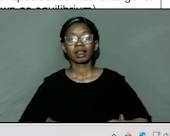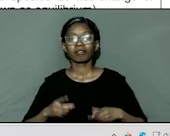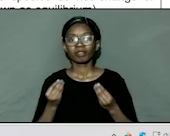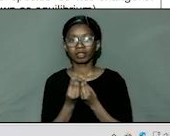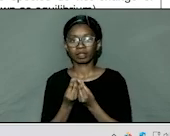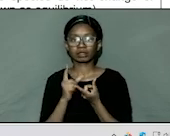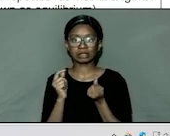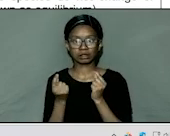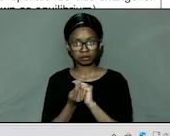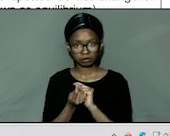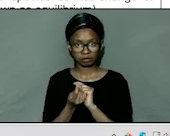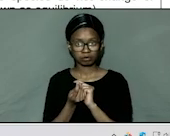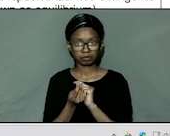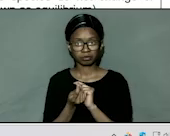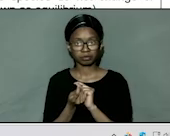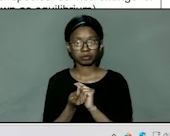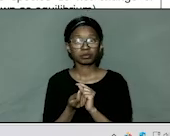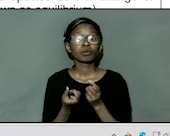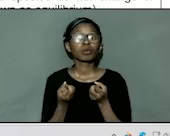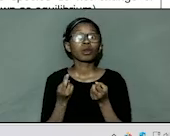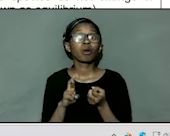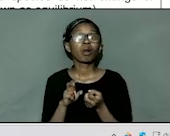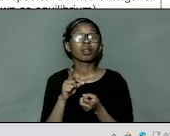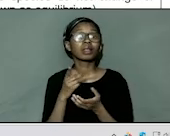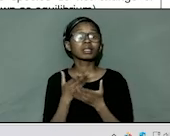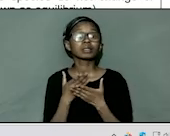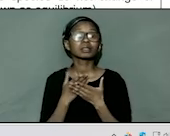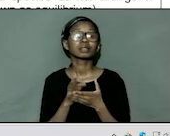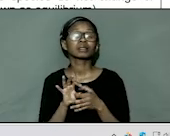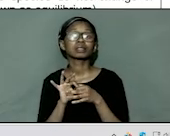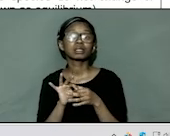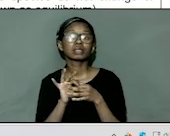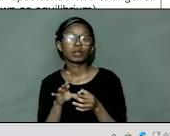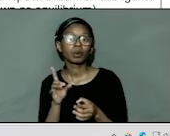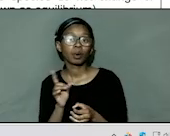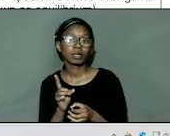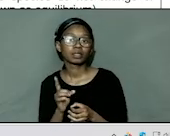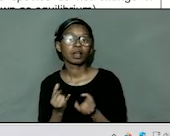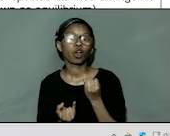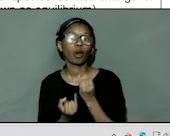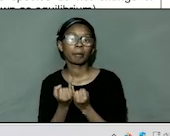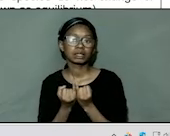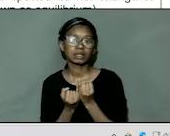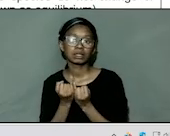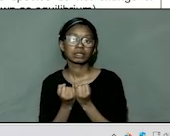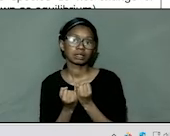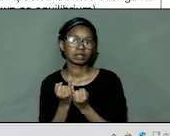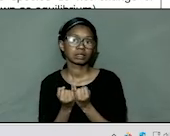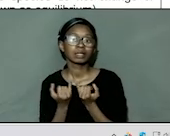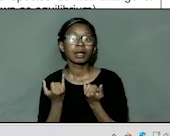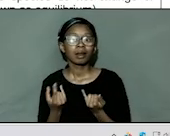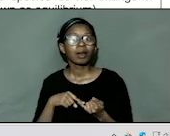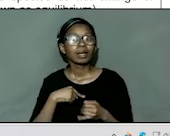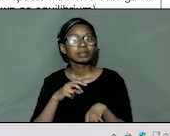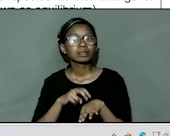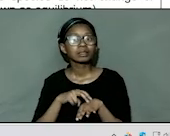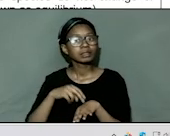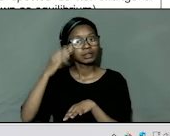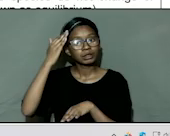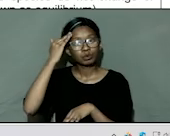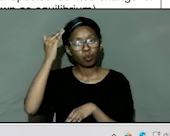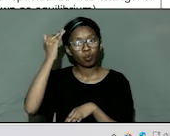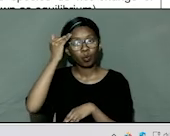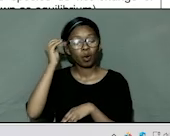change. Or it can be due to what? Due to competition. And we must know, what is it